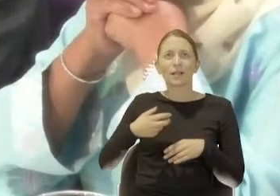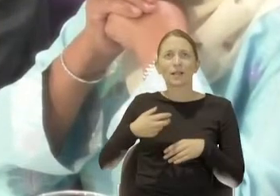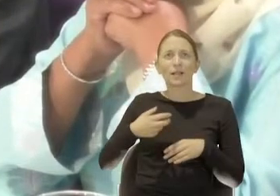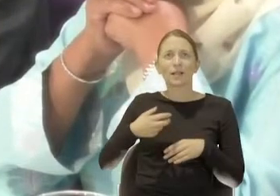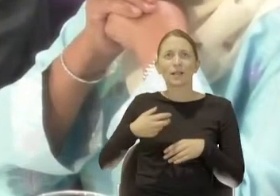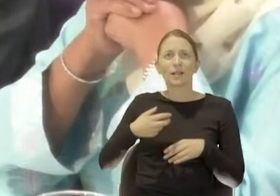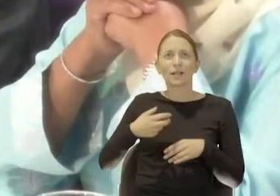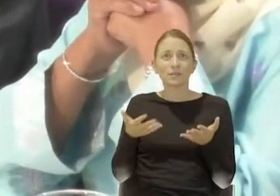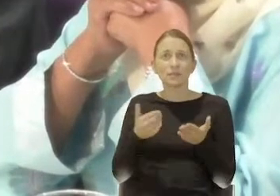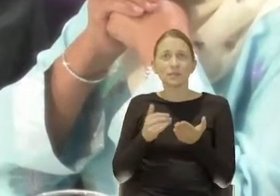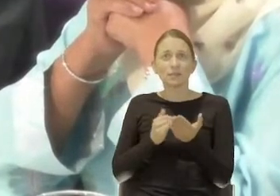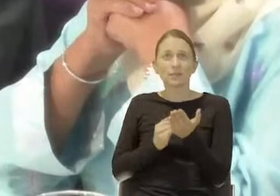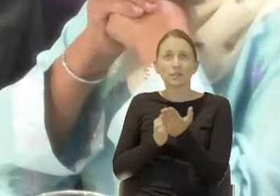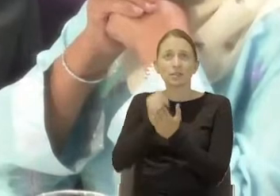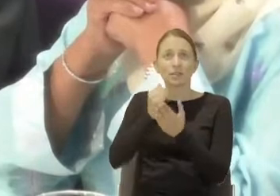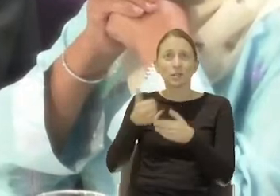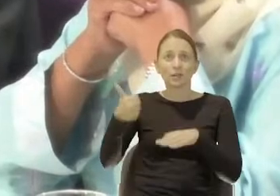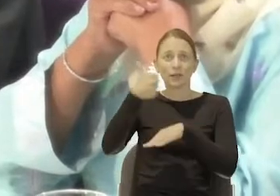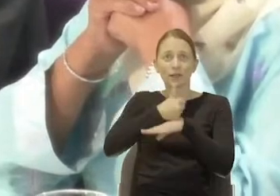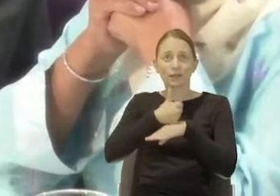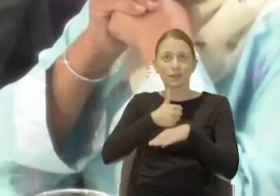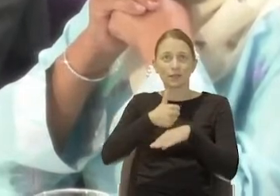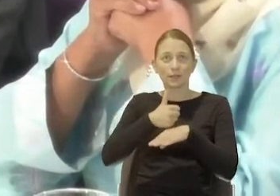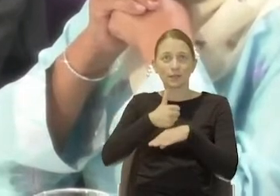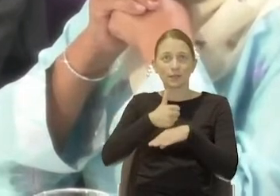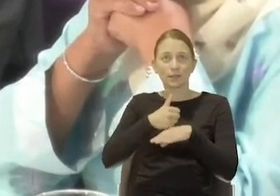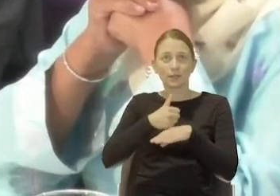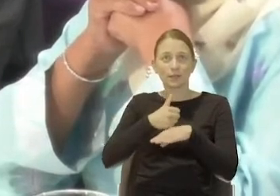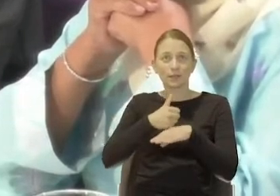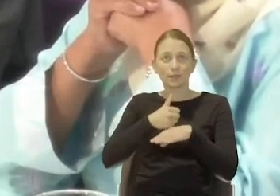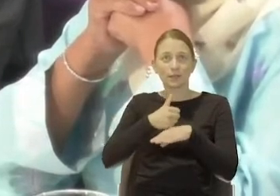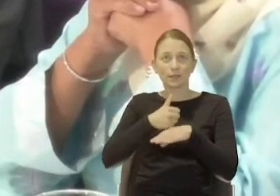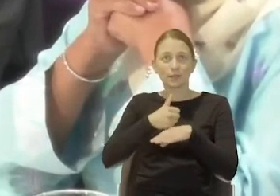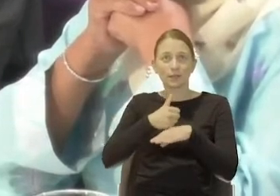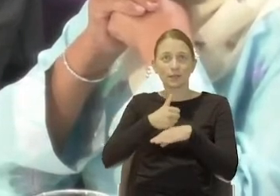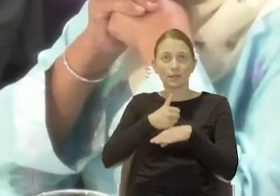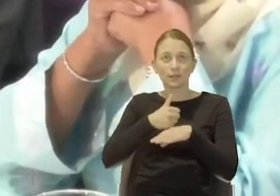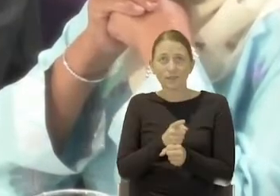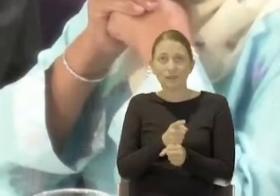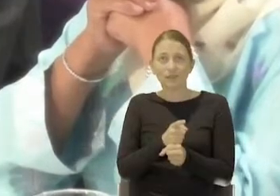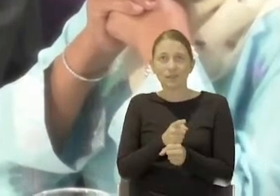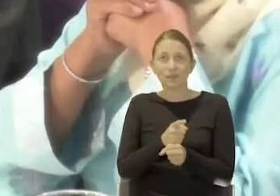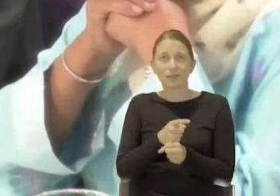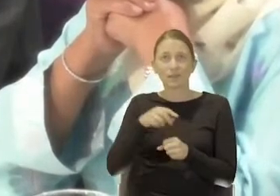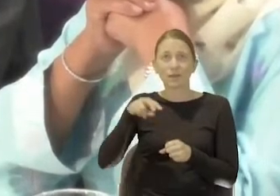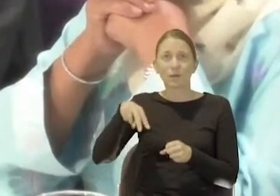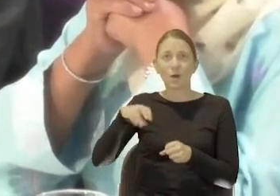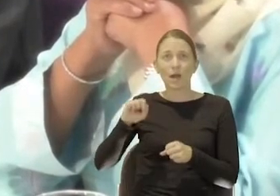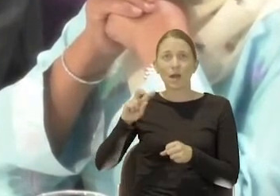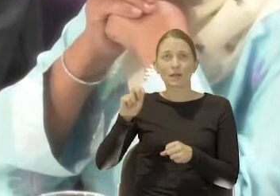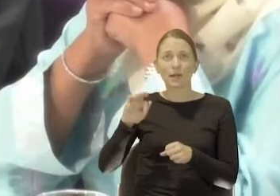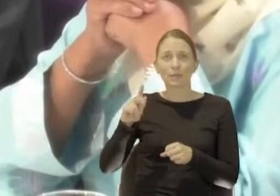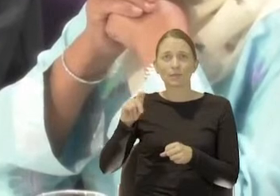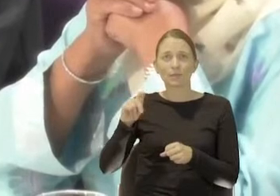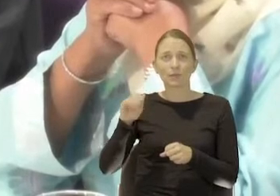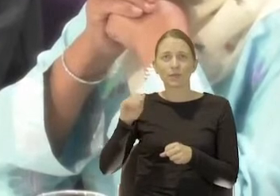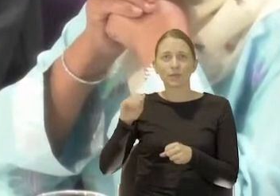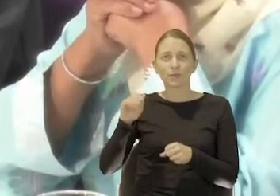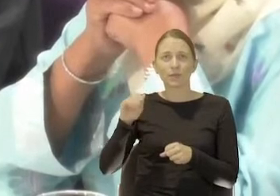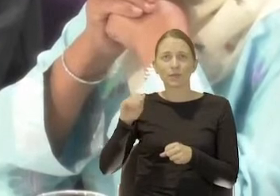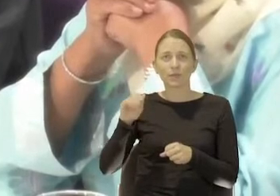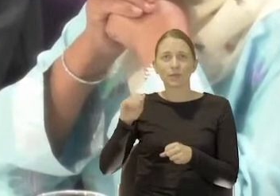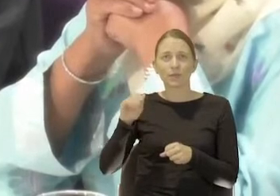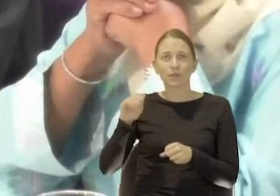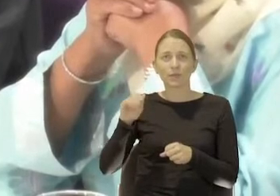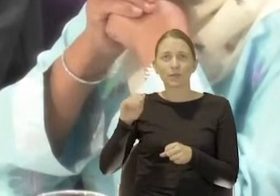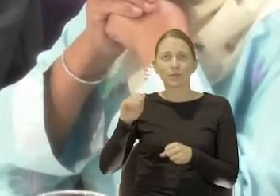really put UN Habitat on a short funding path. The organization, as you may already have